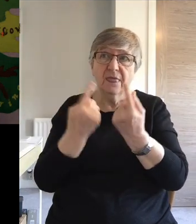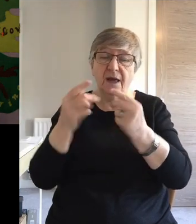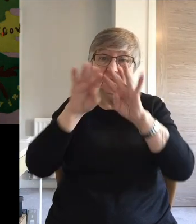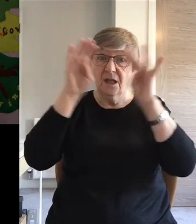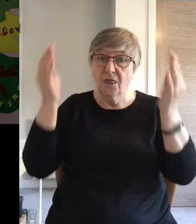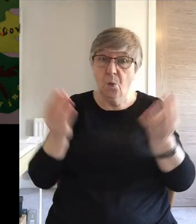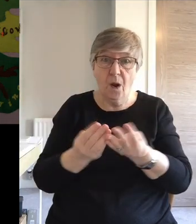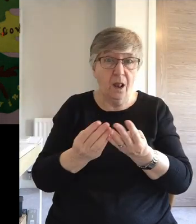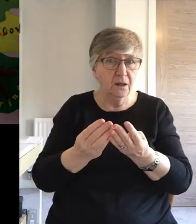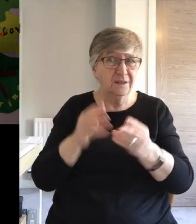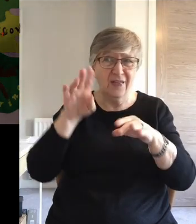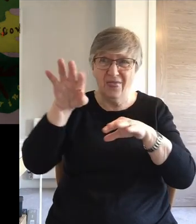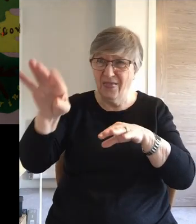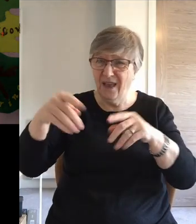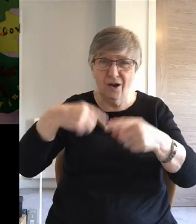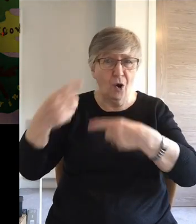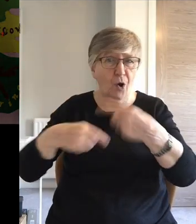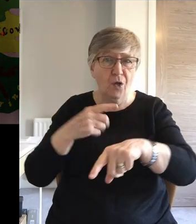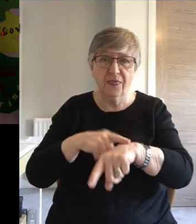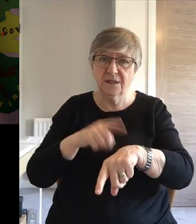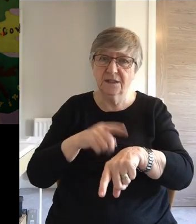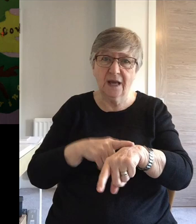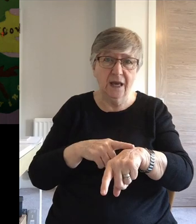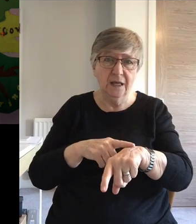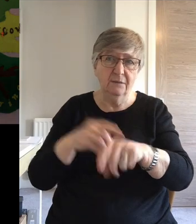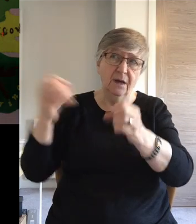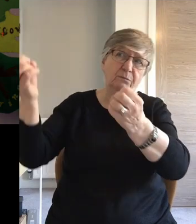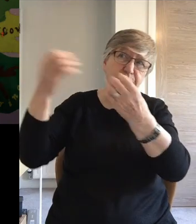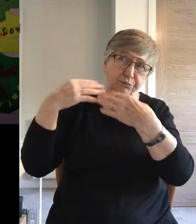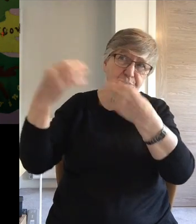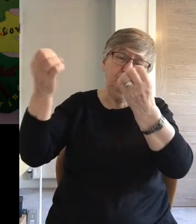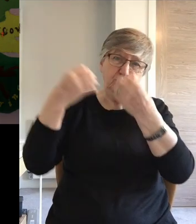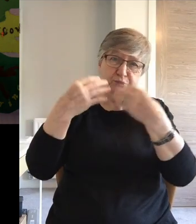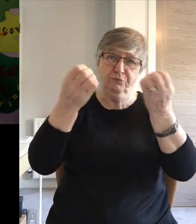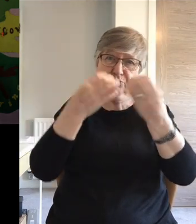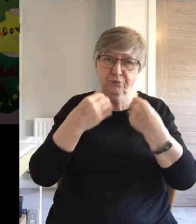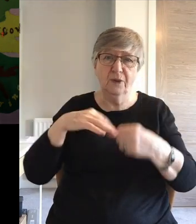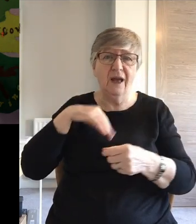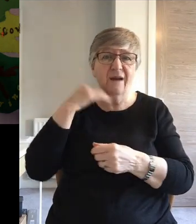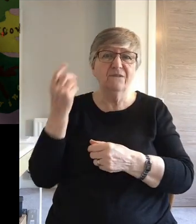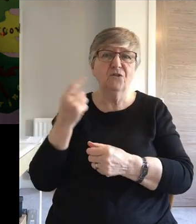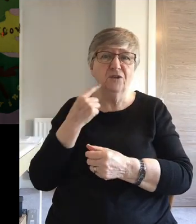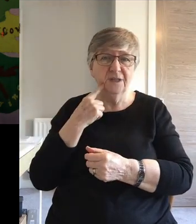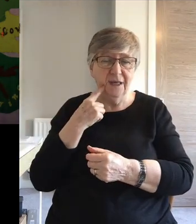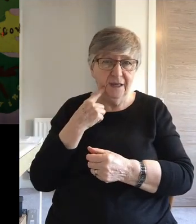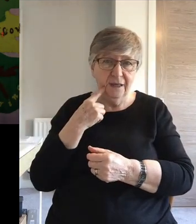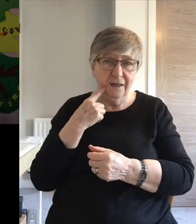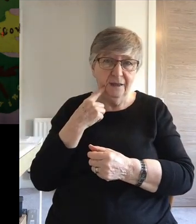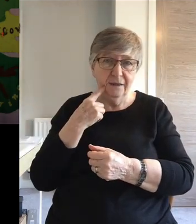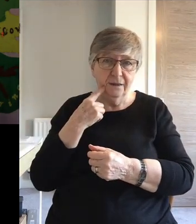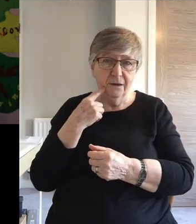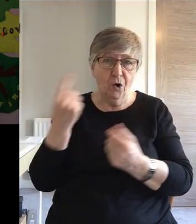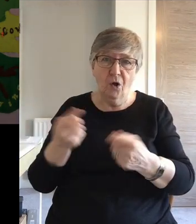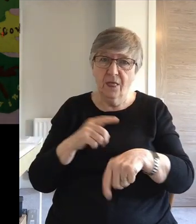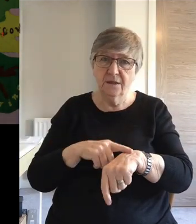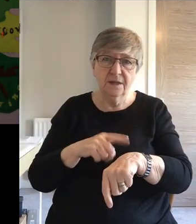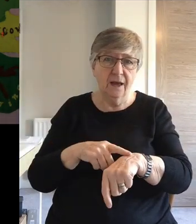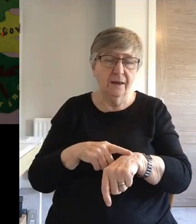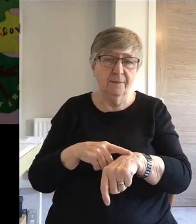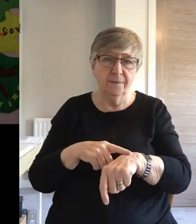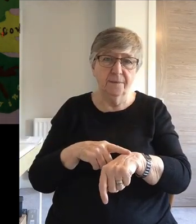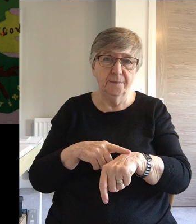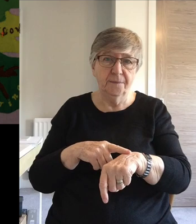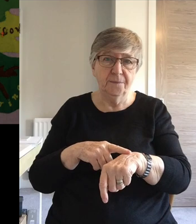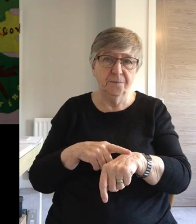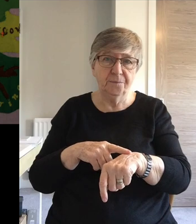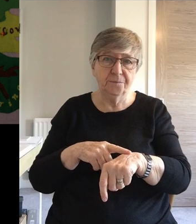incessant. There's hundreds of them, there's thousands of them, and they're coming at us all the way, all the time.